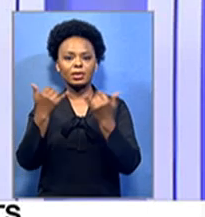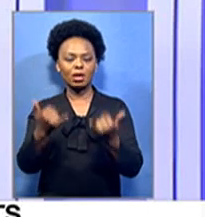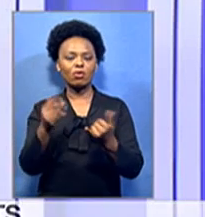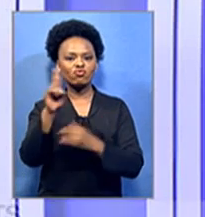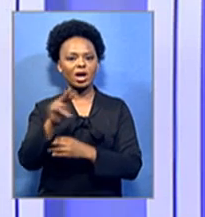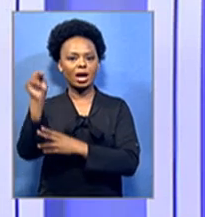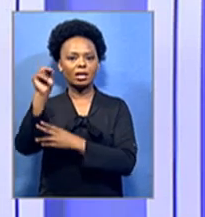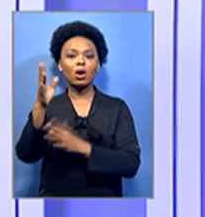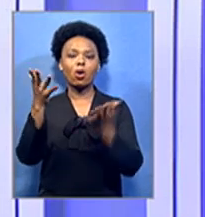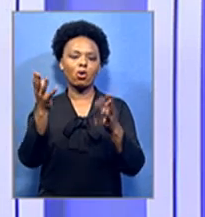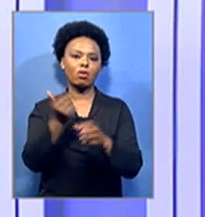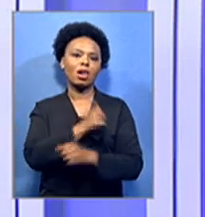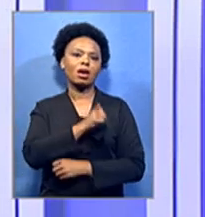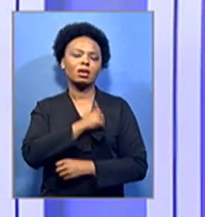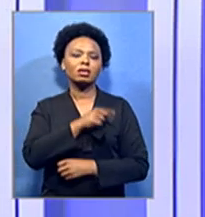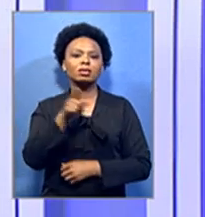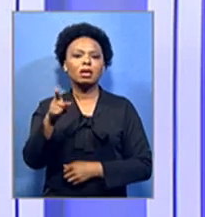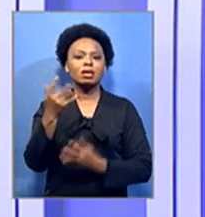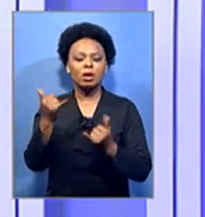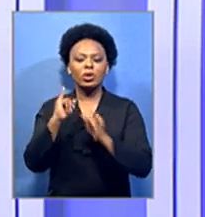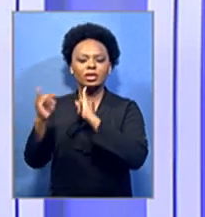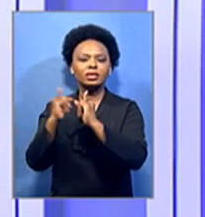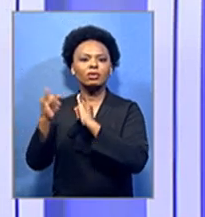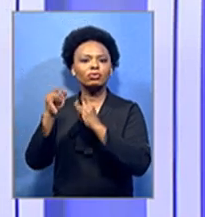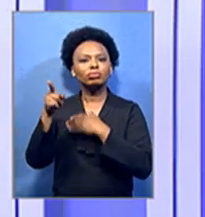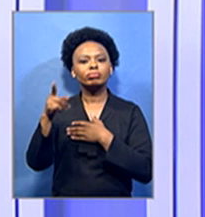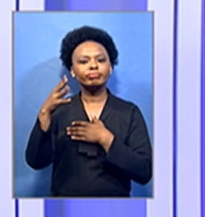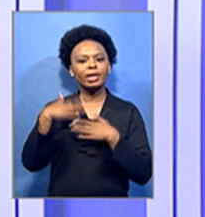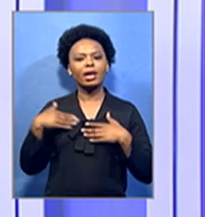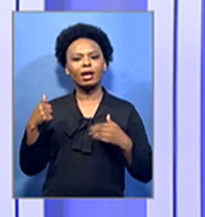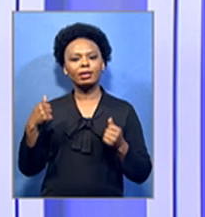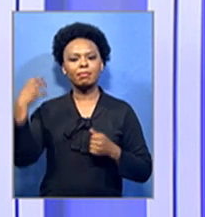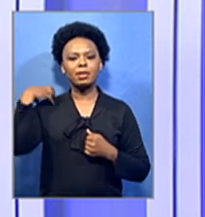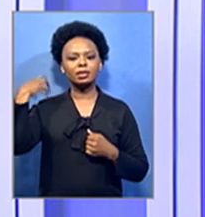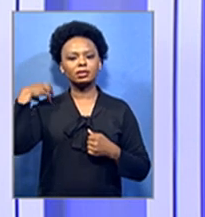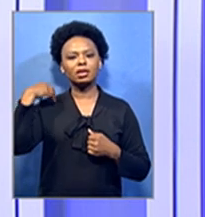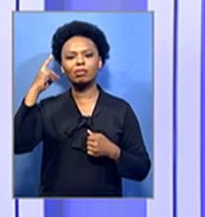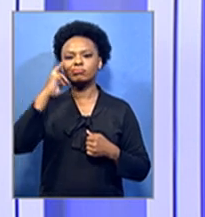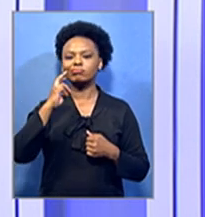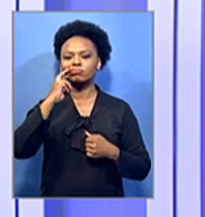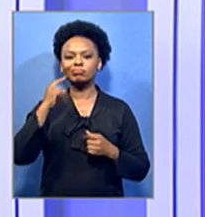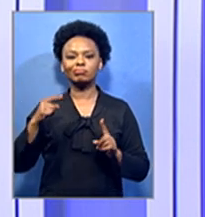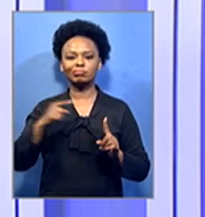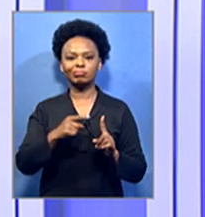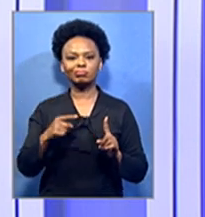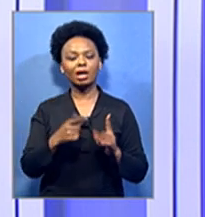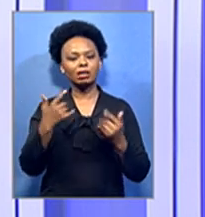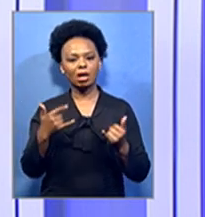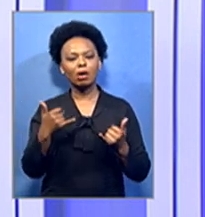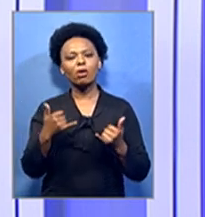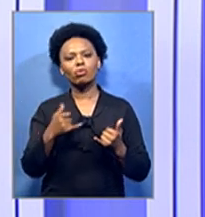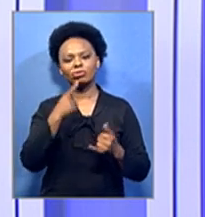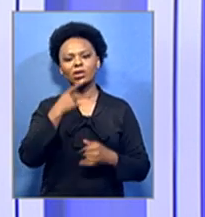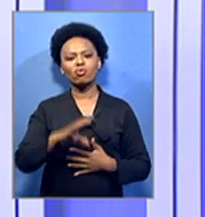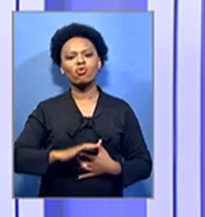Right, let's get into that interview now with the Health Minister, Dr. Zweli Mkhize. He has, of course, expressed confidence that the